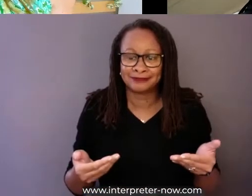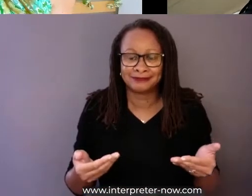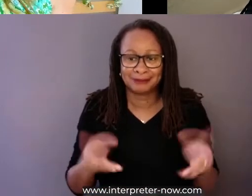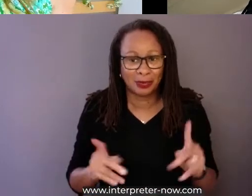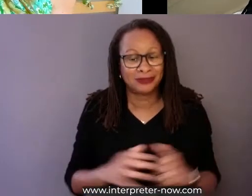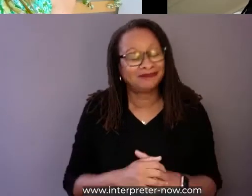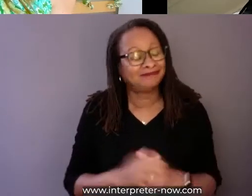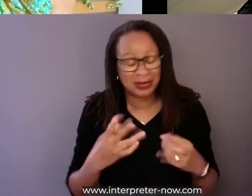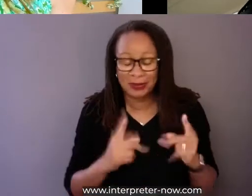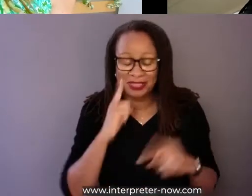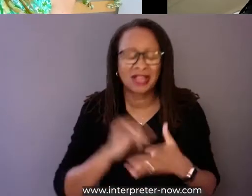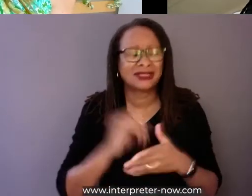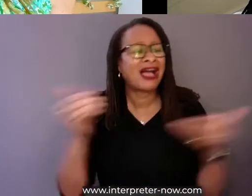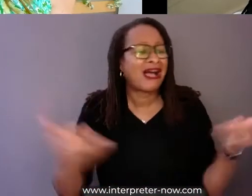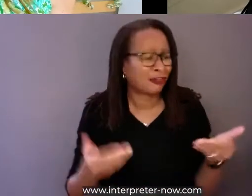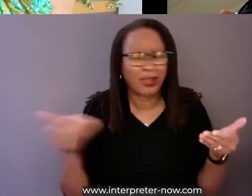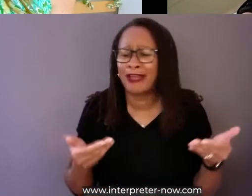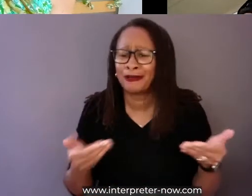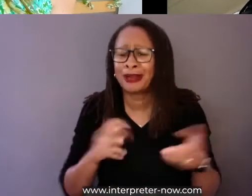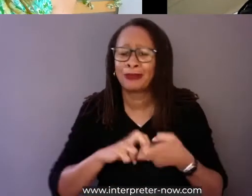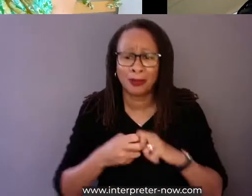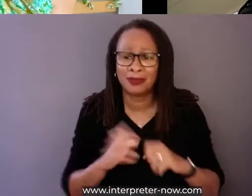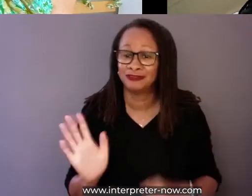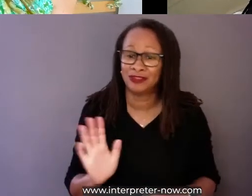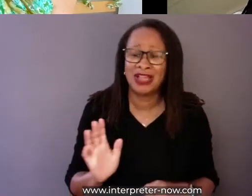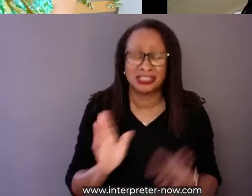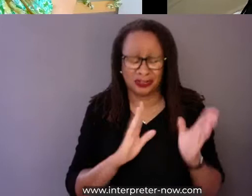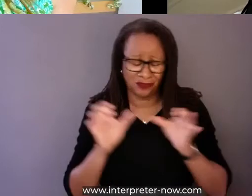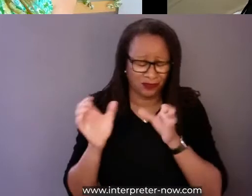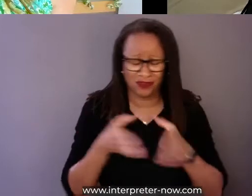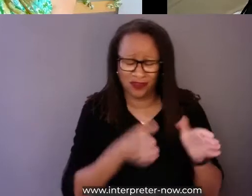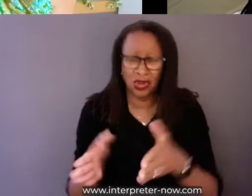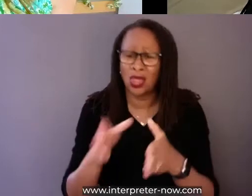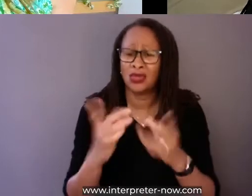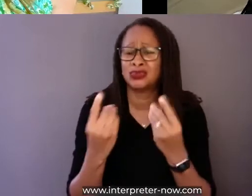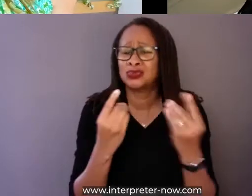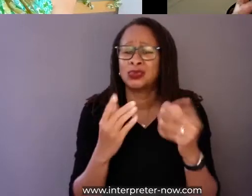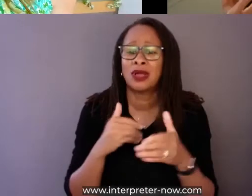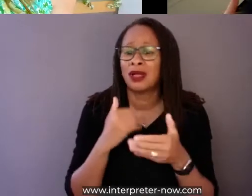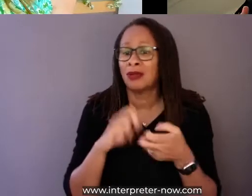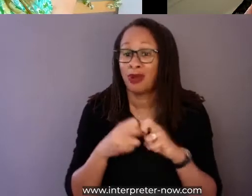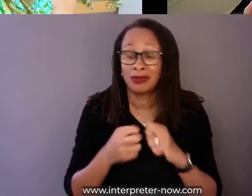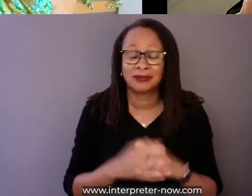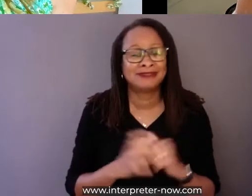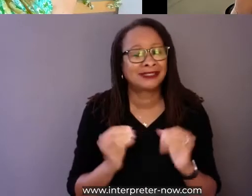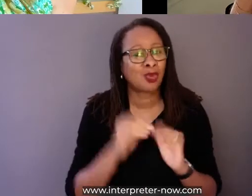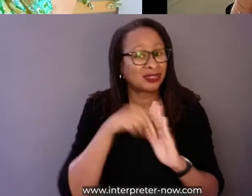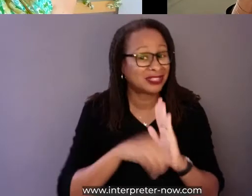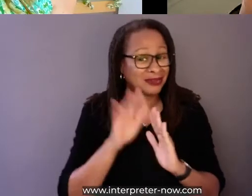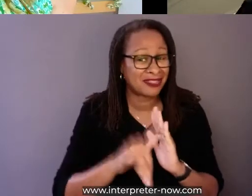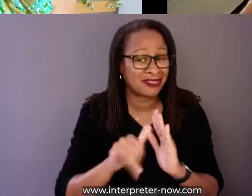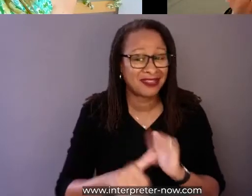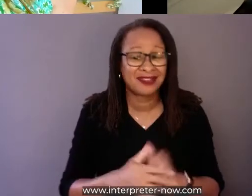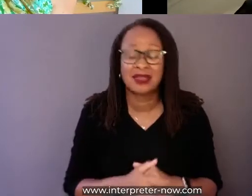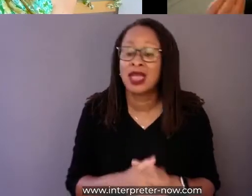lot of people think, this, oh, it's a hiring problem. It's a funnel problem. No, it is so deep. And when we talk